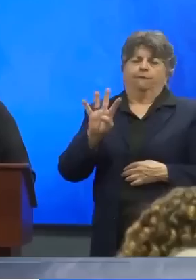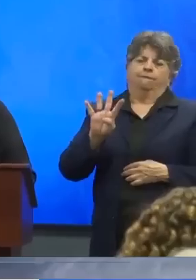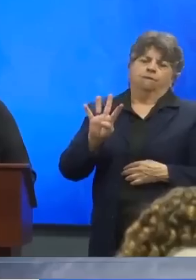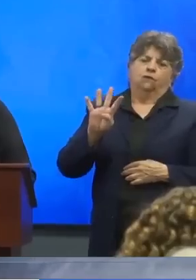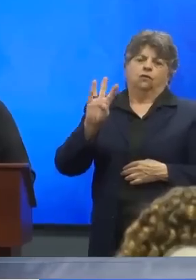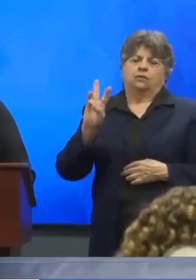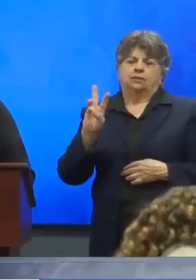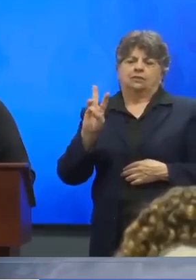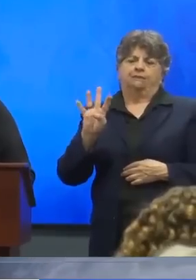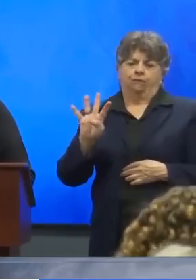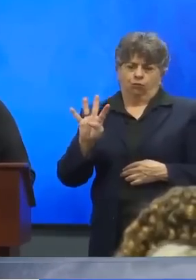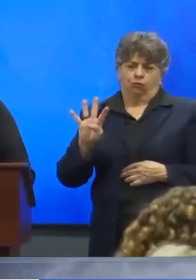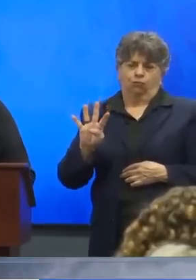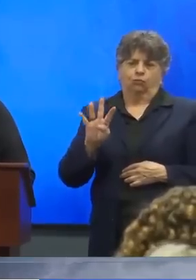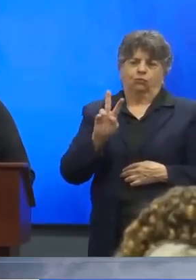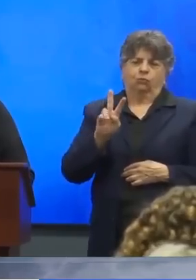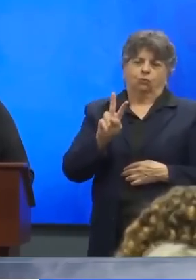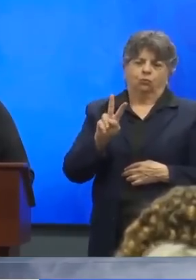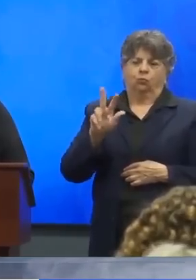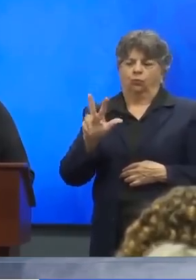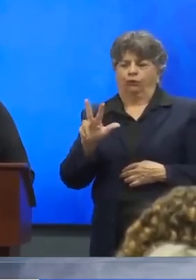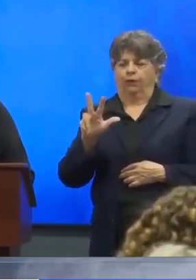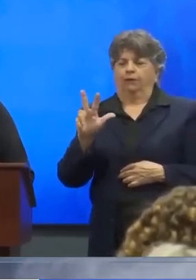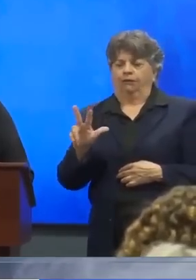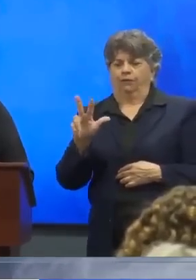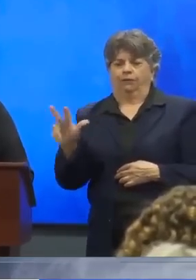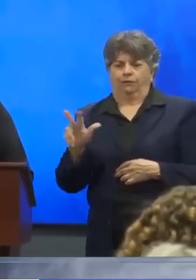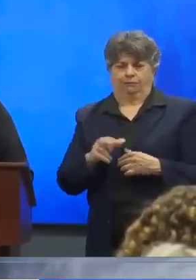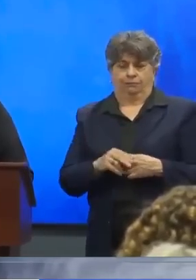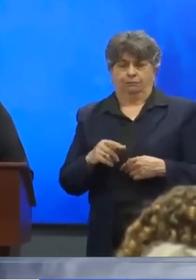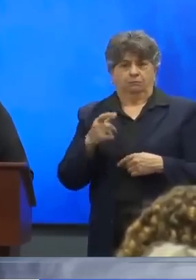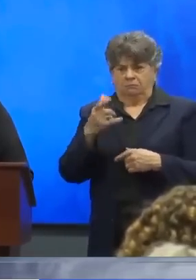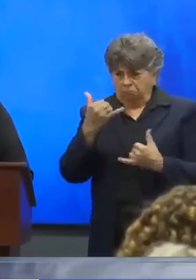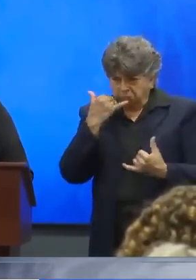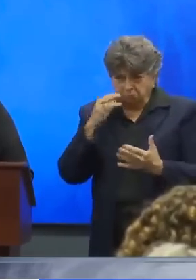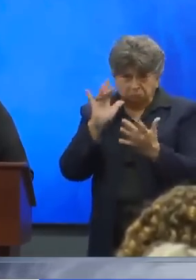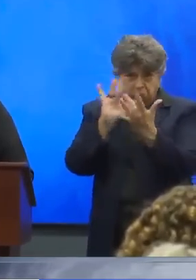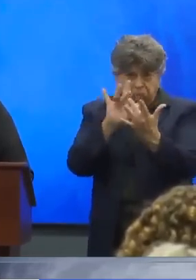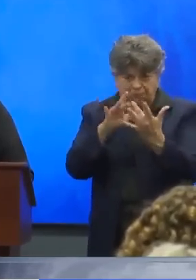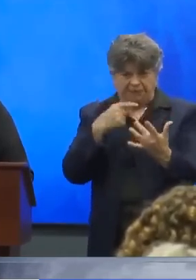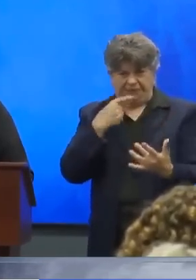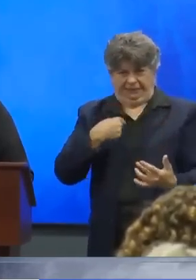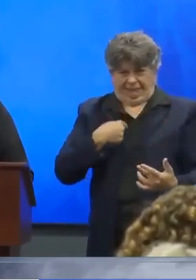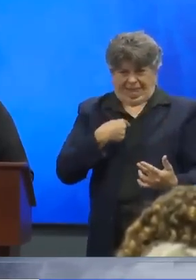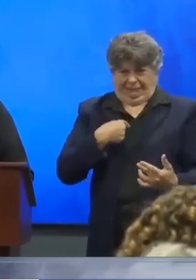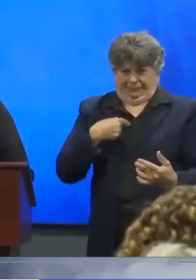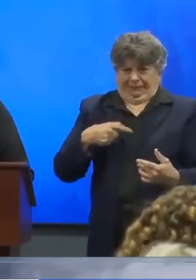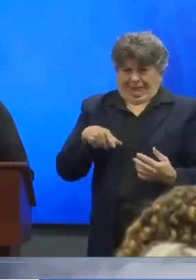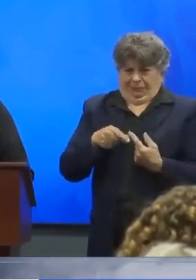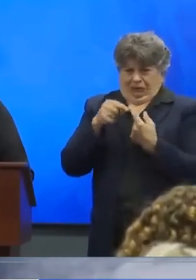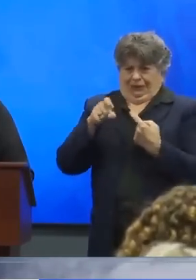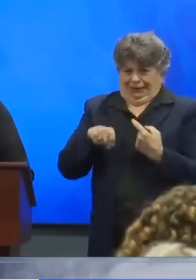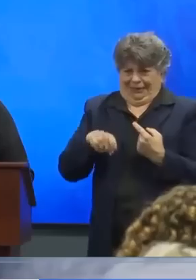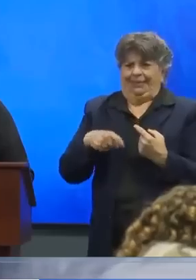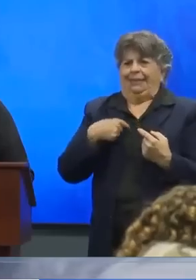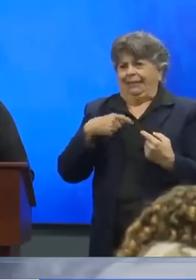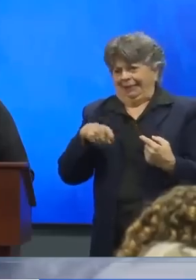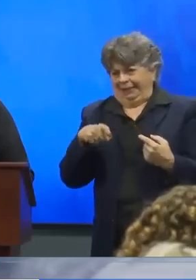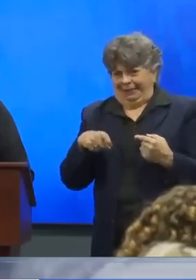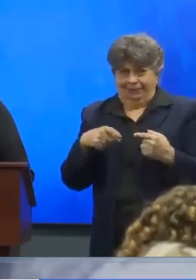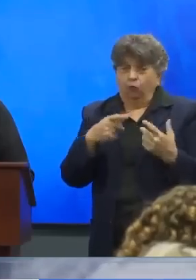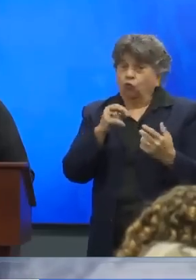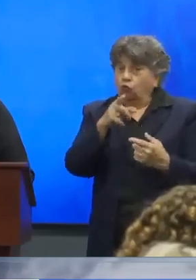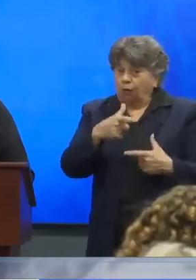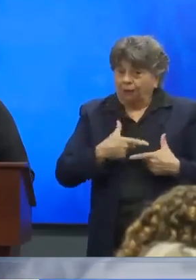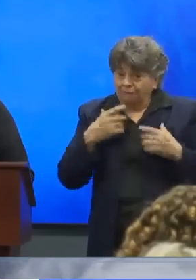727-464-4333. We notified our special needs residents that are electric dependent in mobile homes, zones A and B,